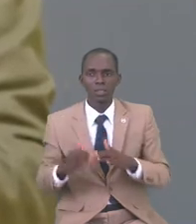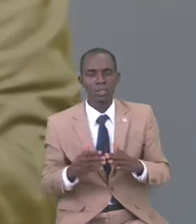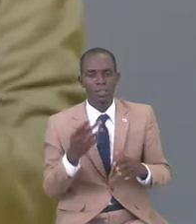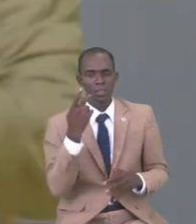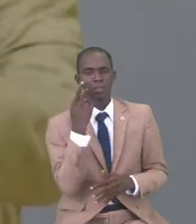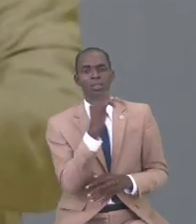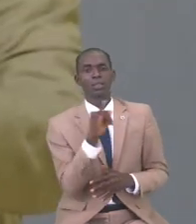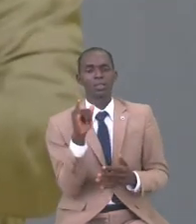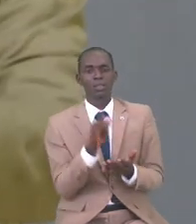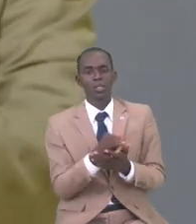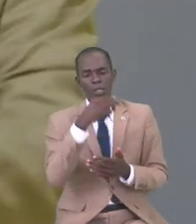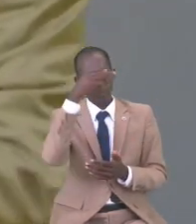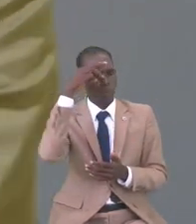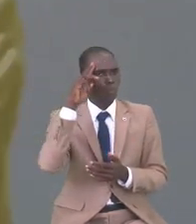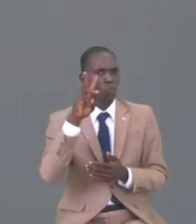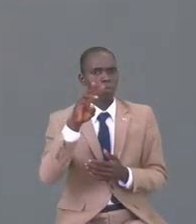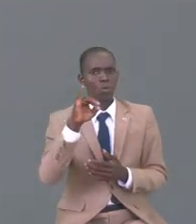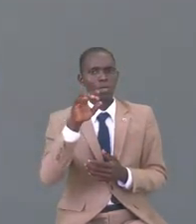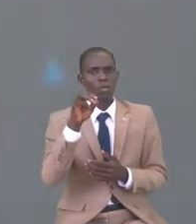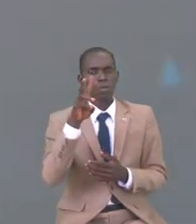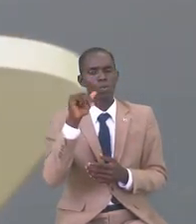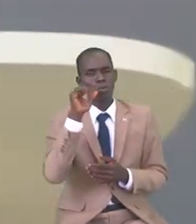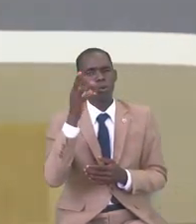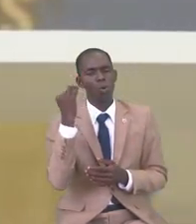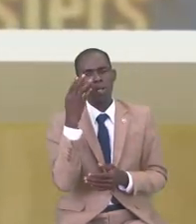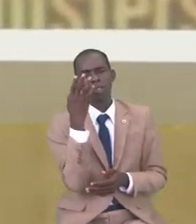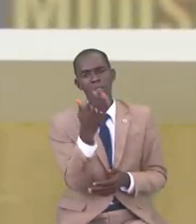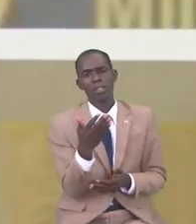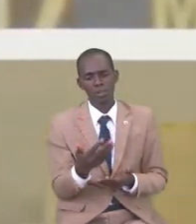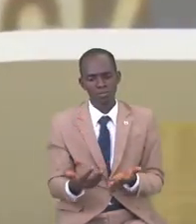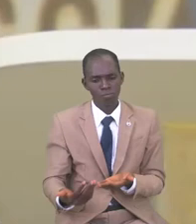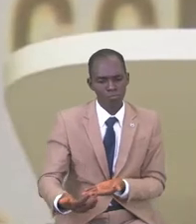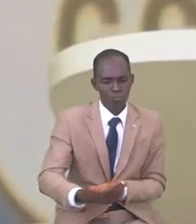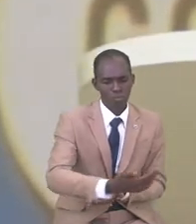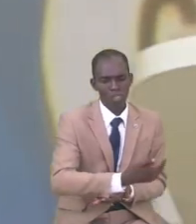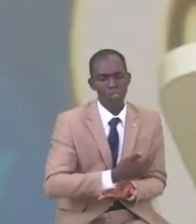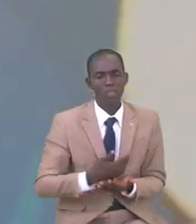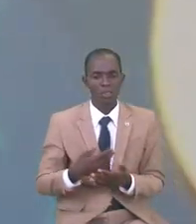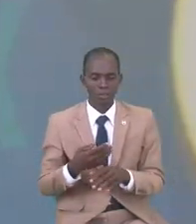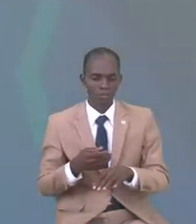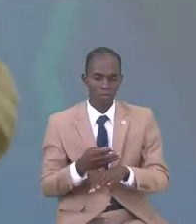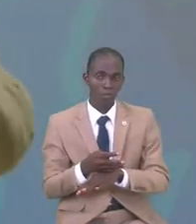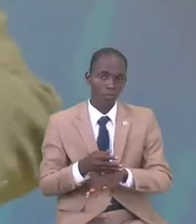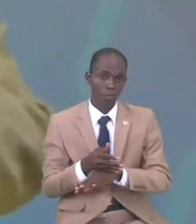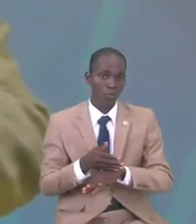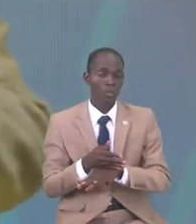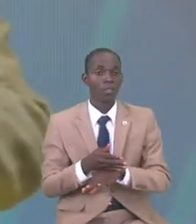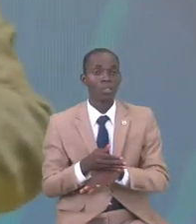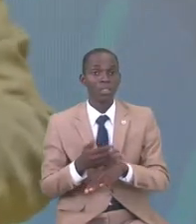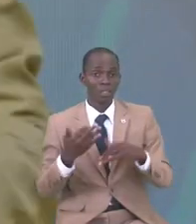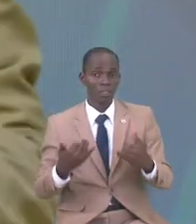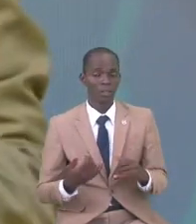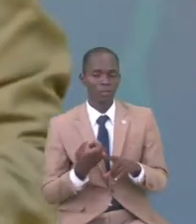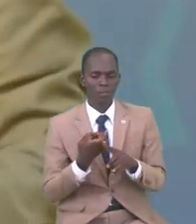woman was there gathering of sticks. Now, from the story that